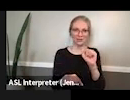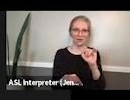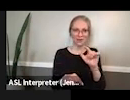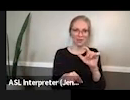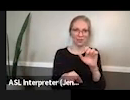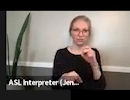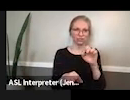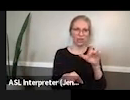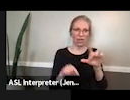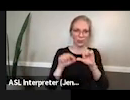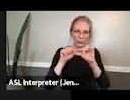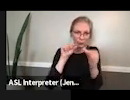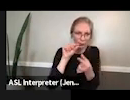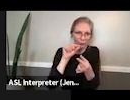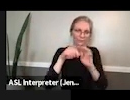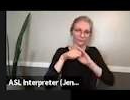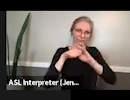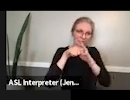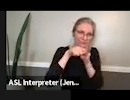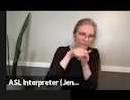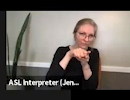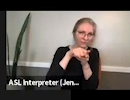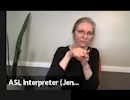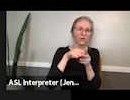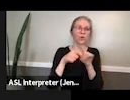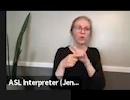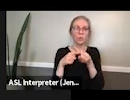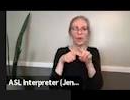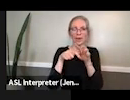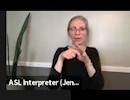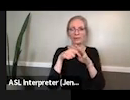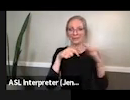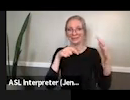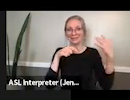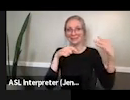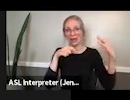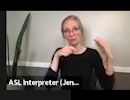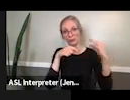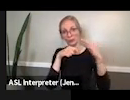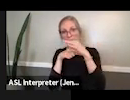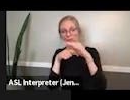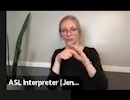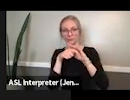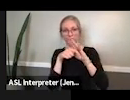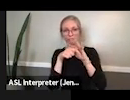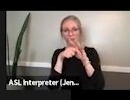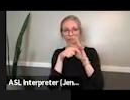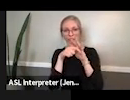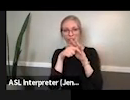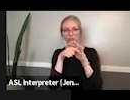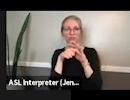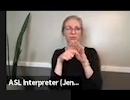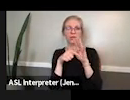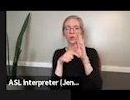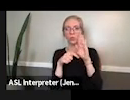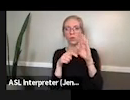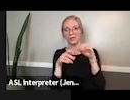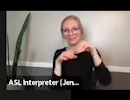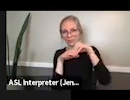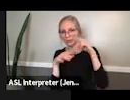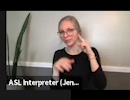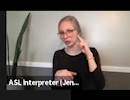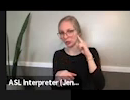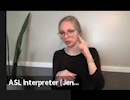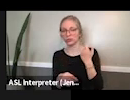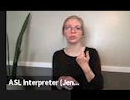those hair cells receive sound, they vibrate and it echoes back to the middle ear, all right? This